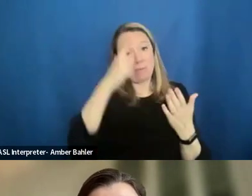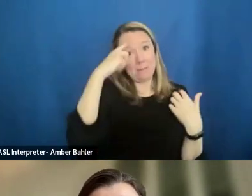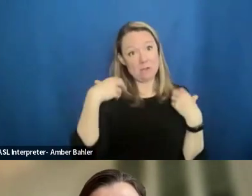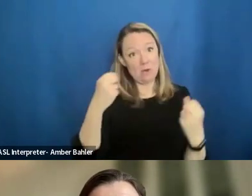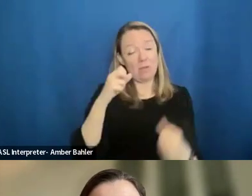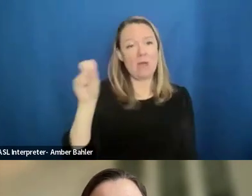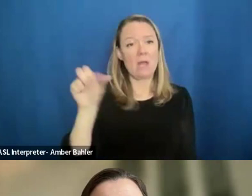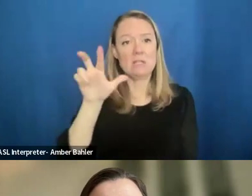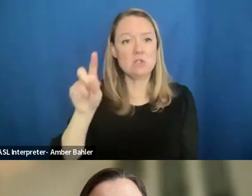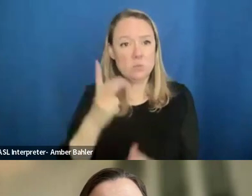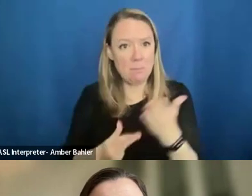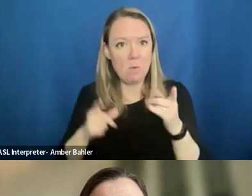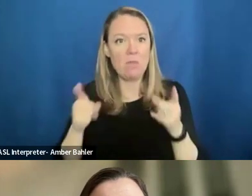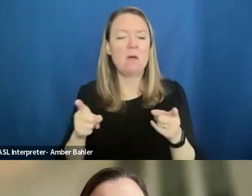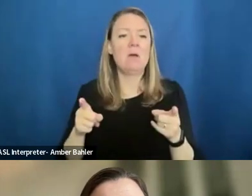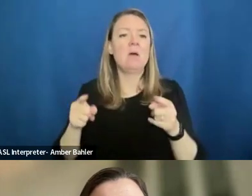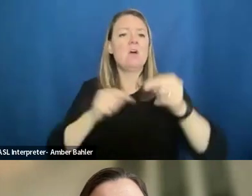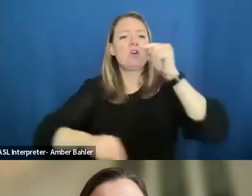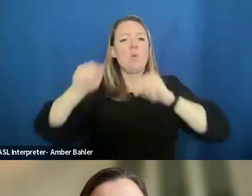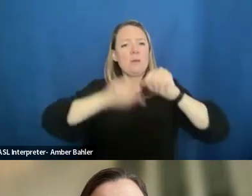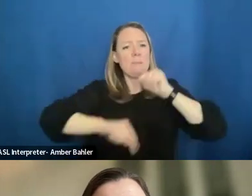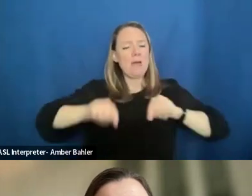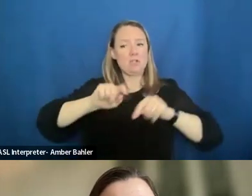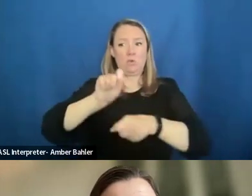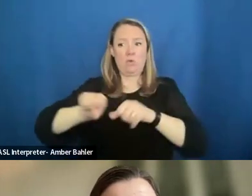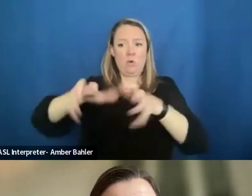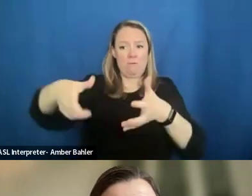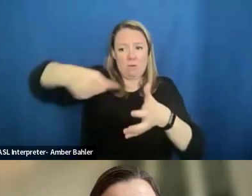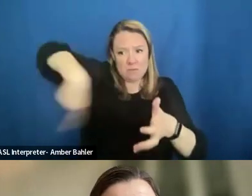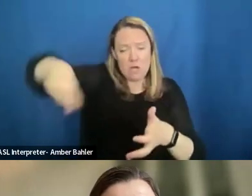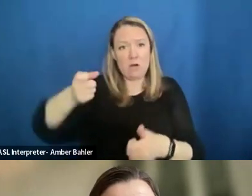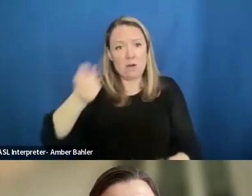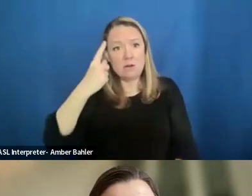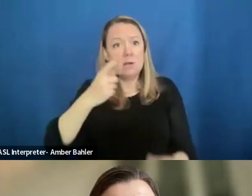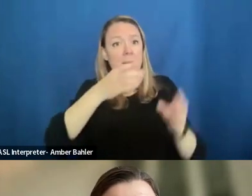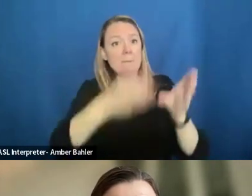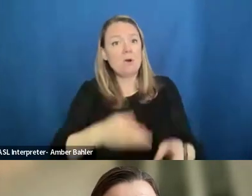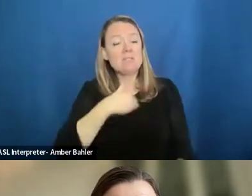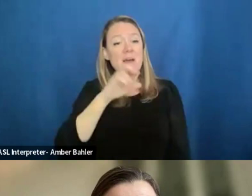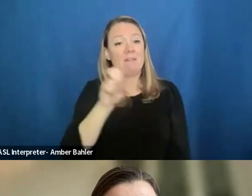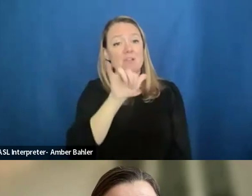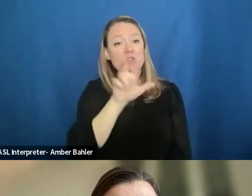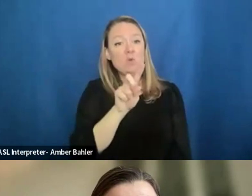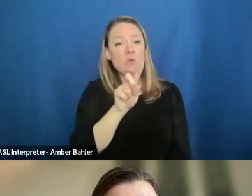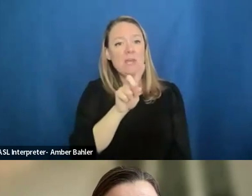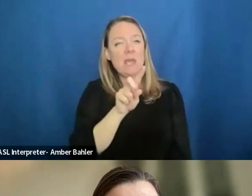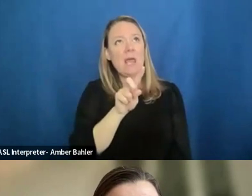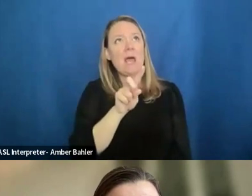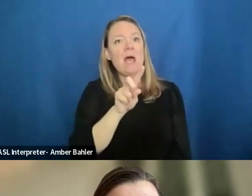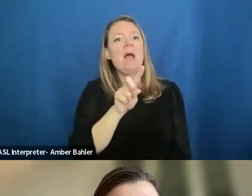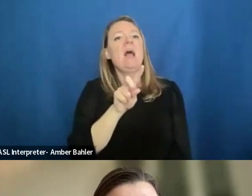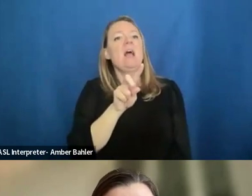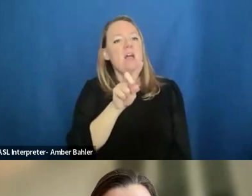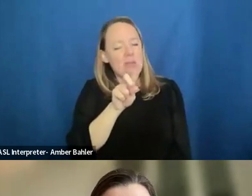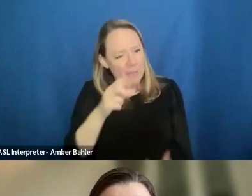But I, like back to the workforce understanding, I mean, people with SUD are, there are some different things that one needs to